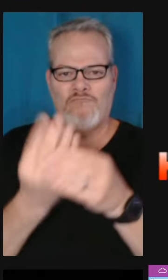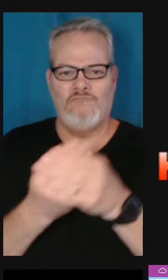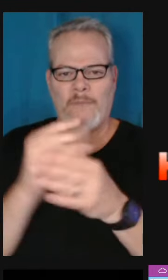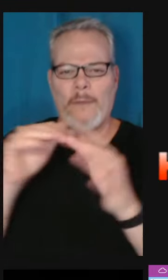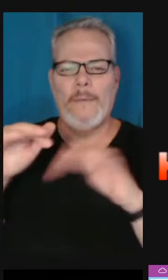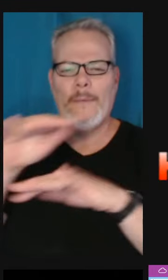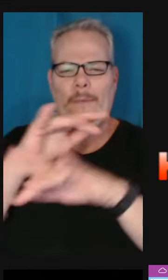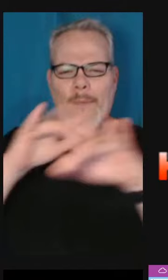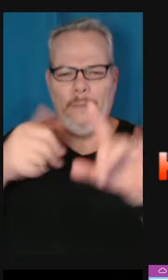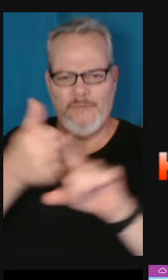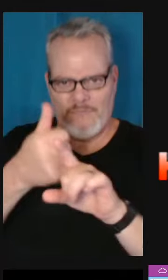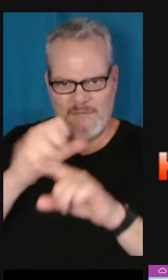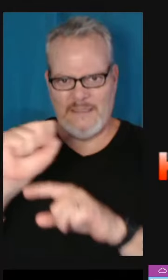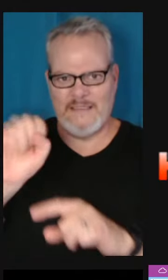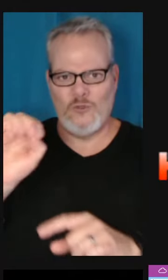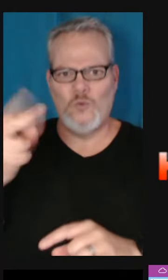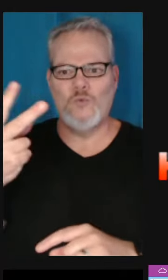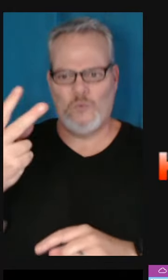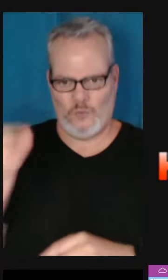too.